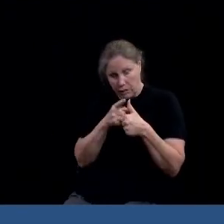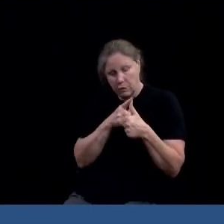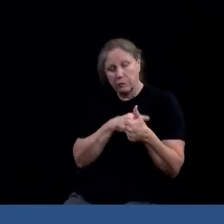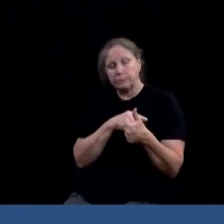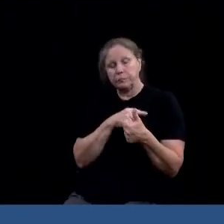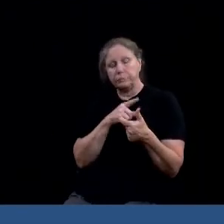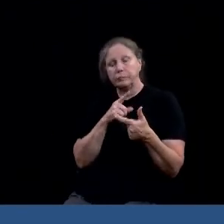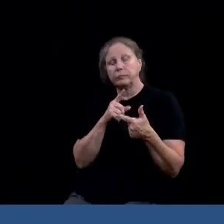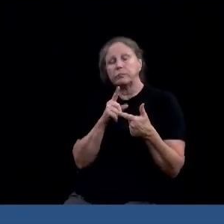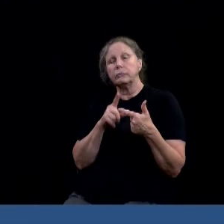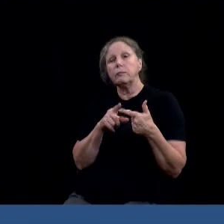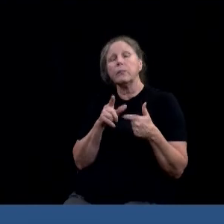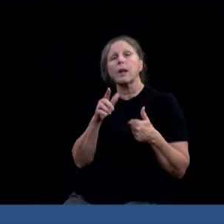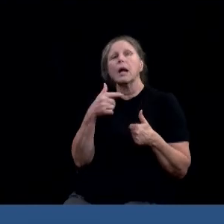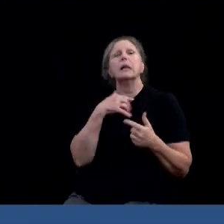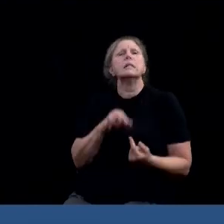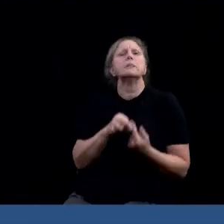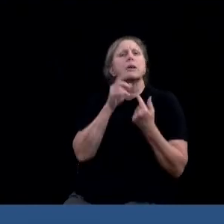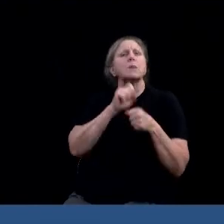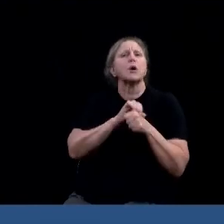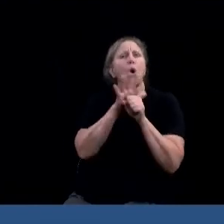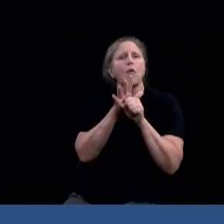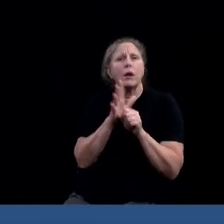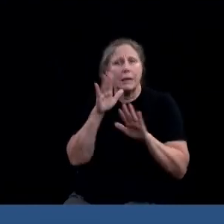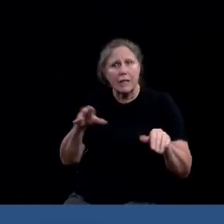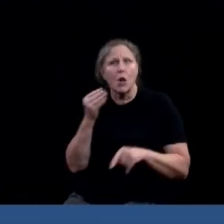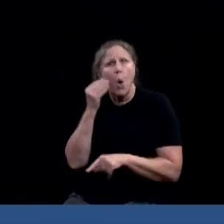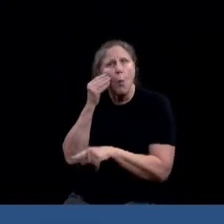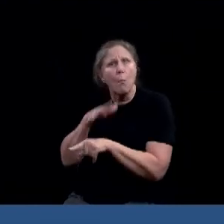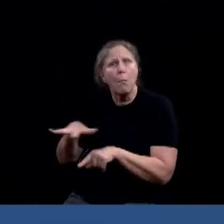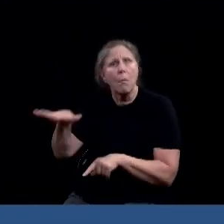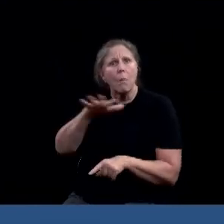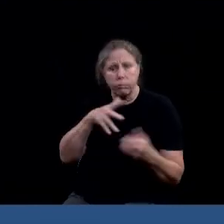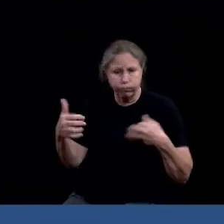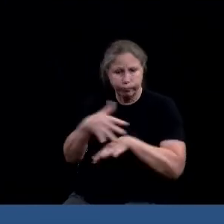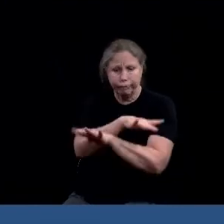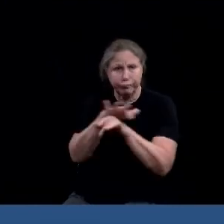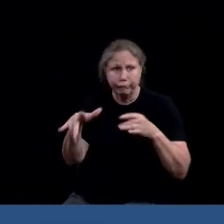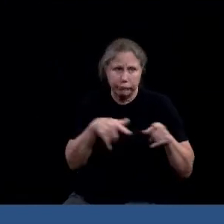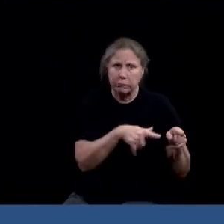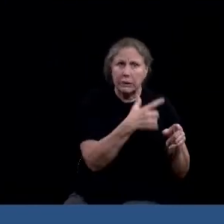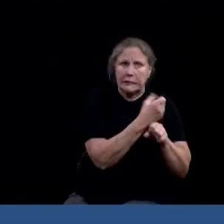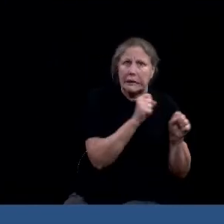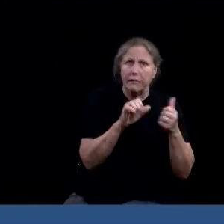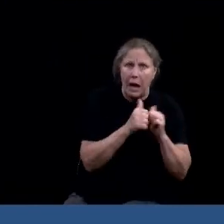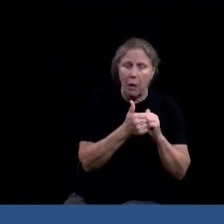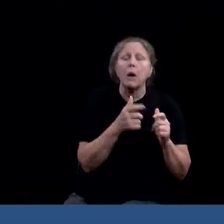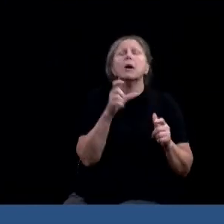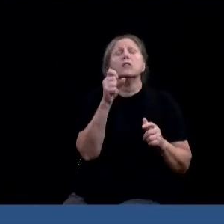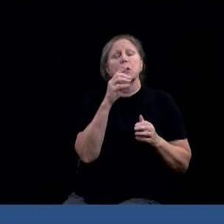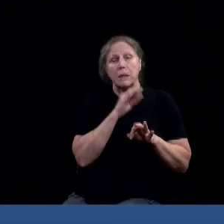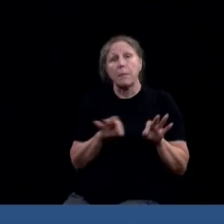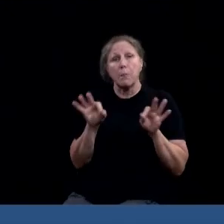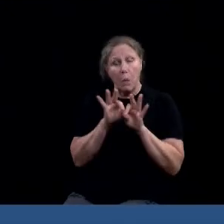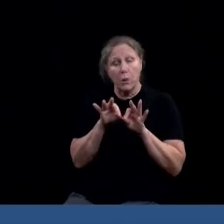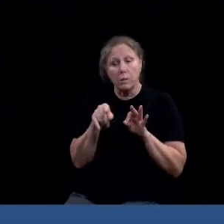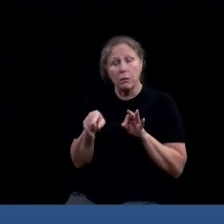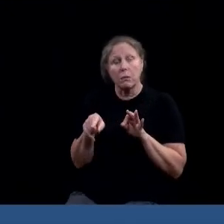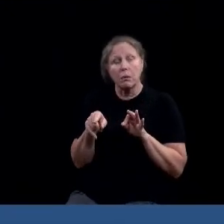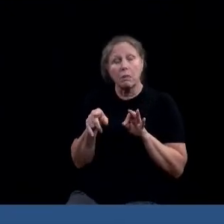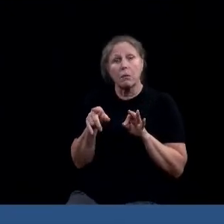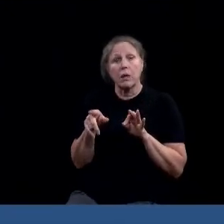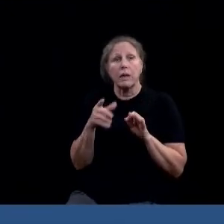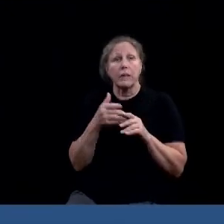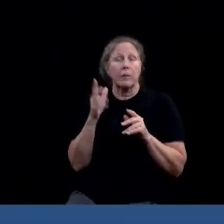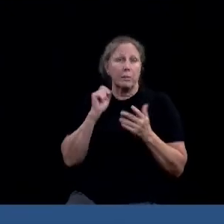are home. So it becomes more important than maybe it was considered previously.